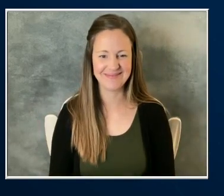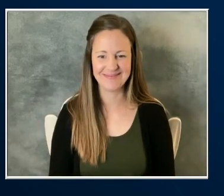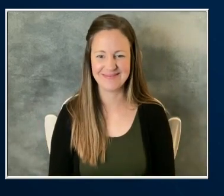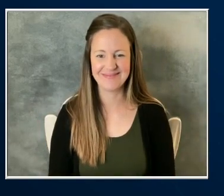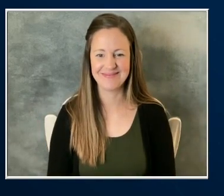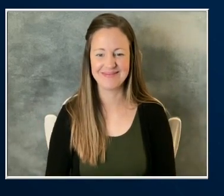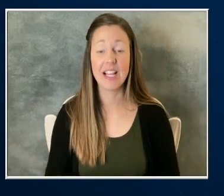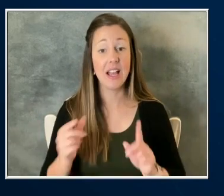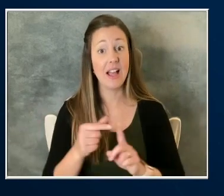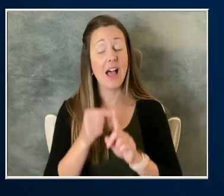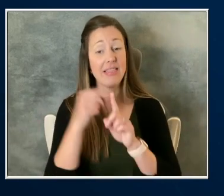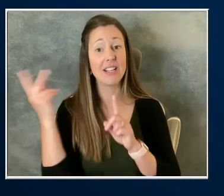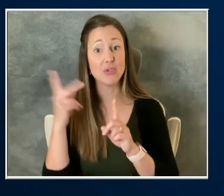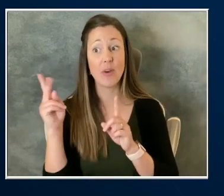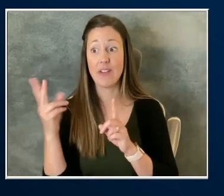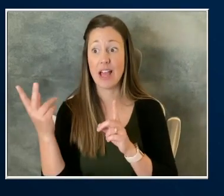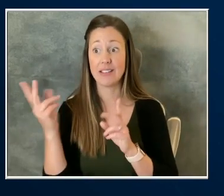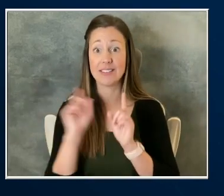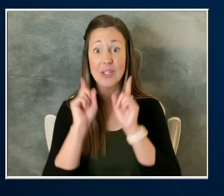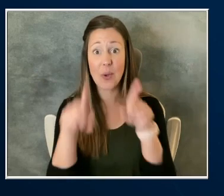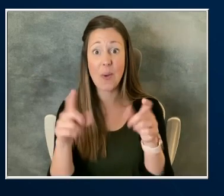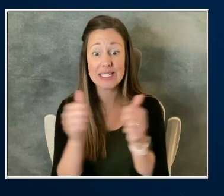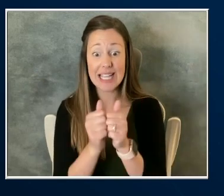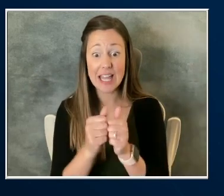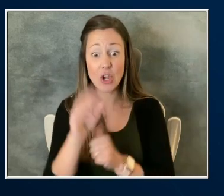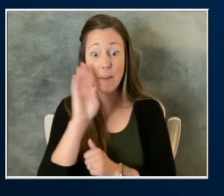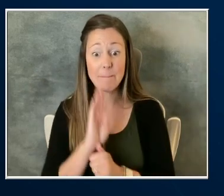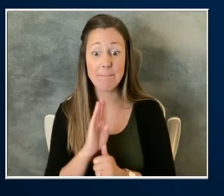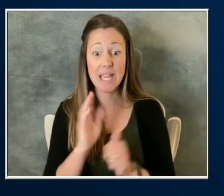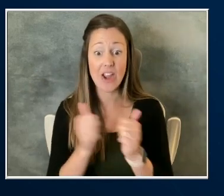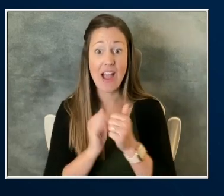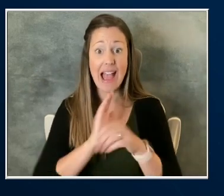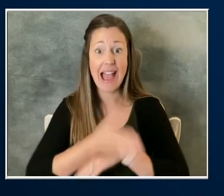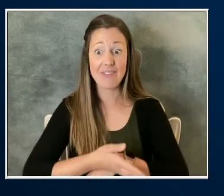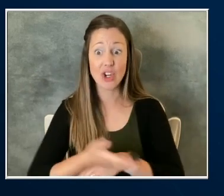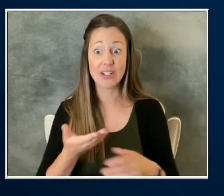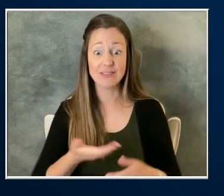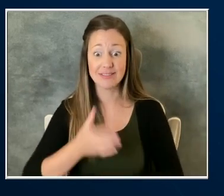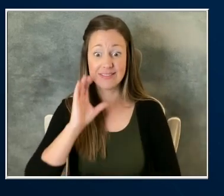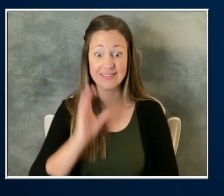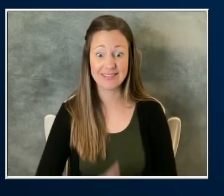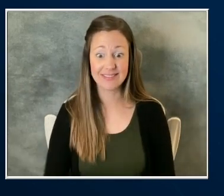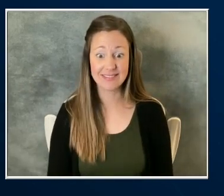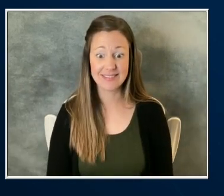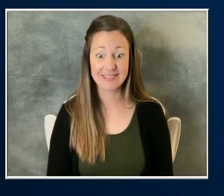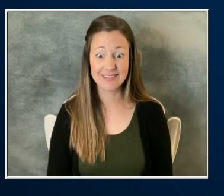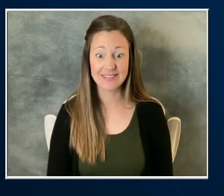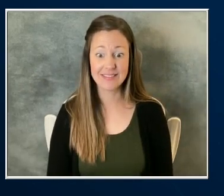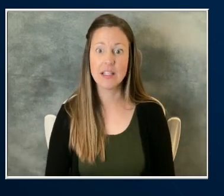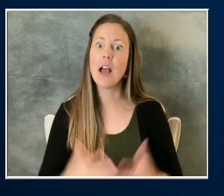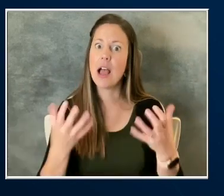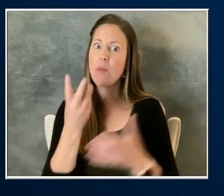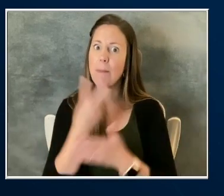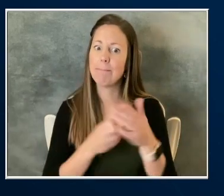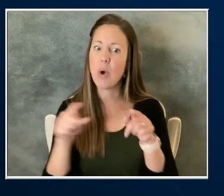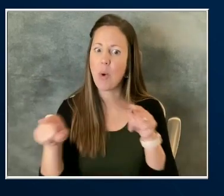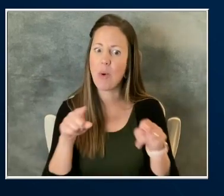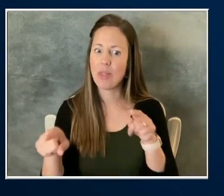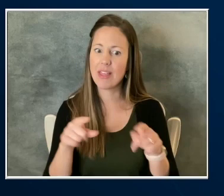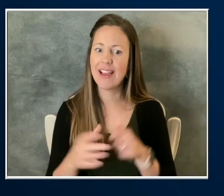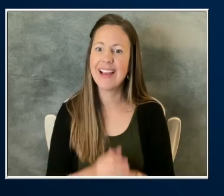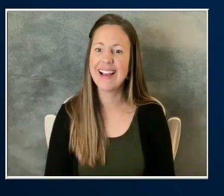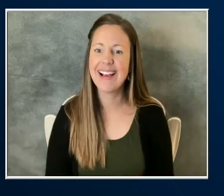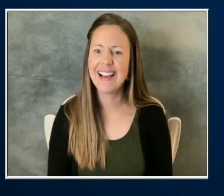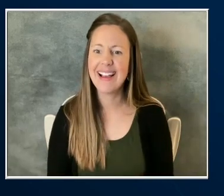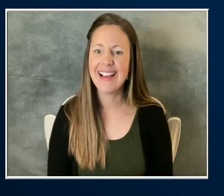and we're going and have a beer afterwards, Dr. Hawkinson. We're there. Or Dr. I want both of you with me. You're talking Hawkeye. You invited